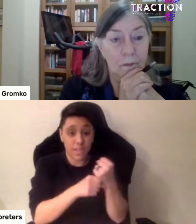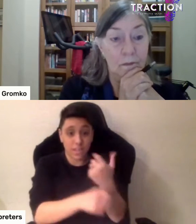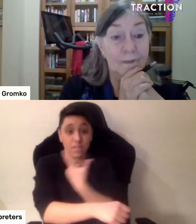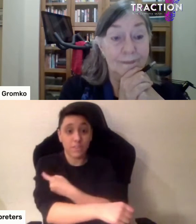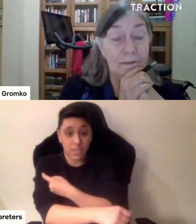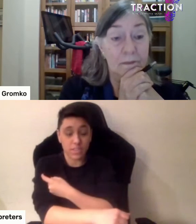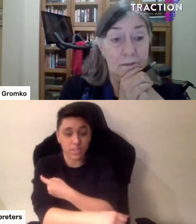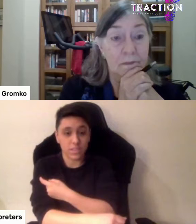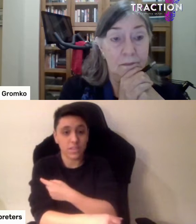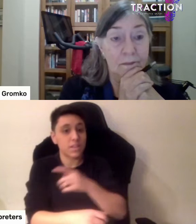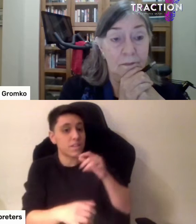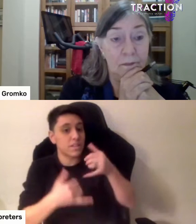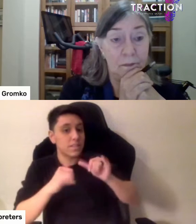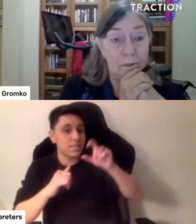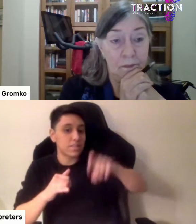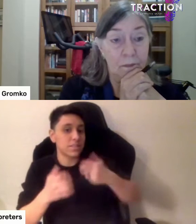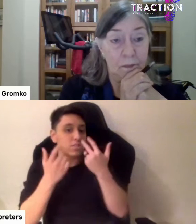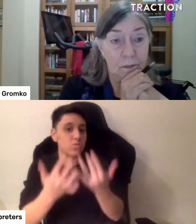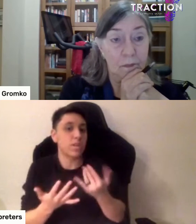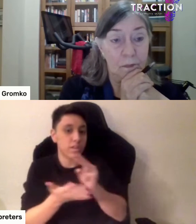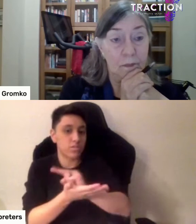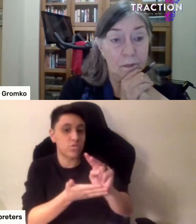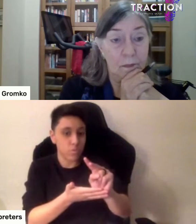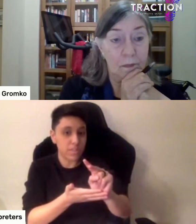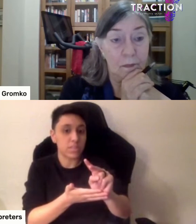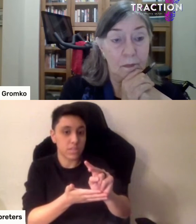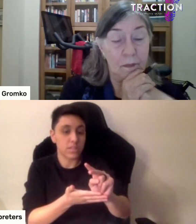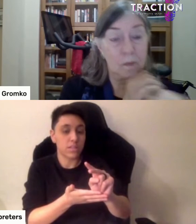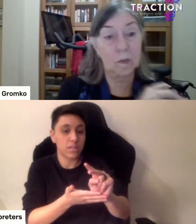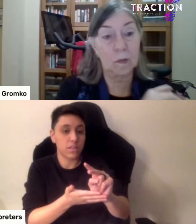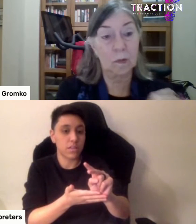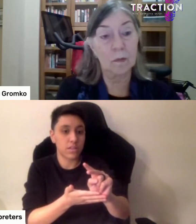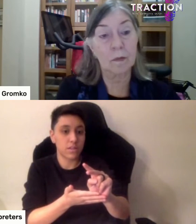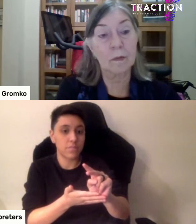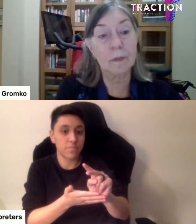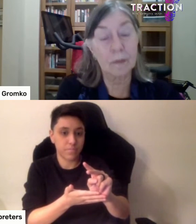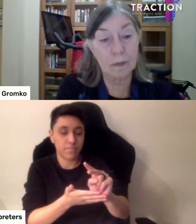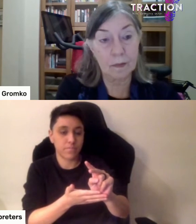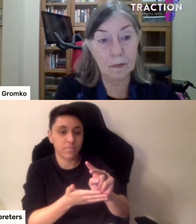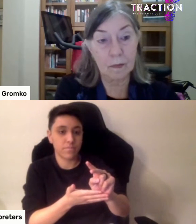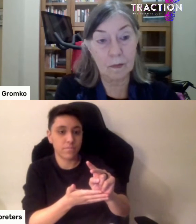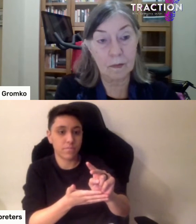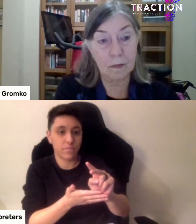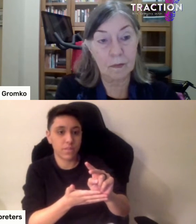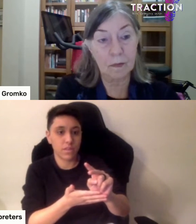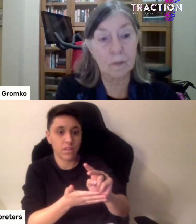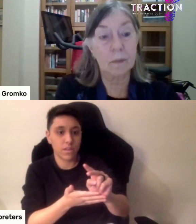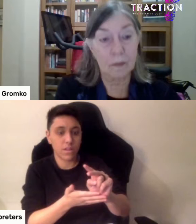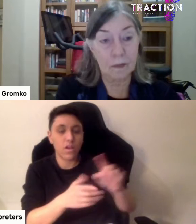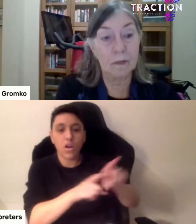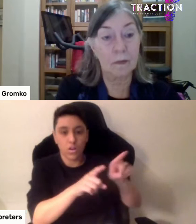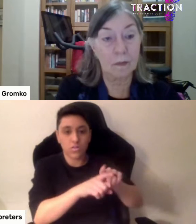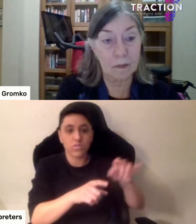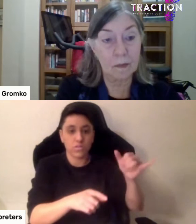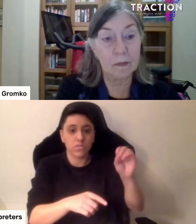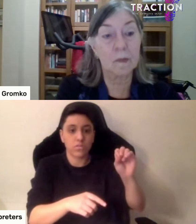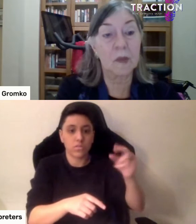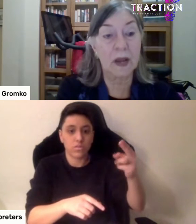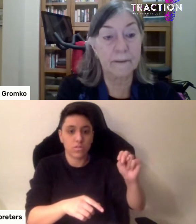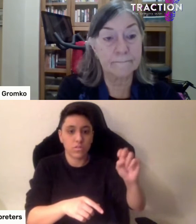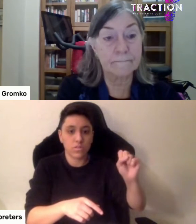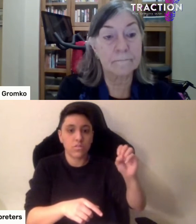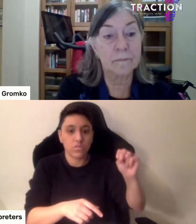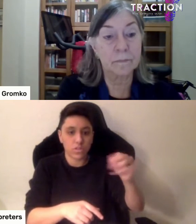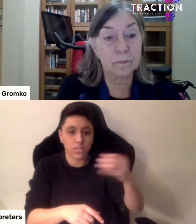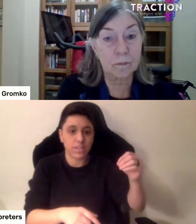the general public without feeling that. And it's 2 weeks for the Johnson & Johnson vaccine as well.